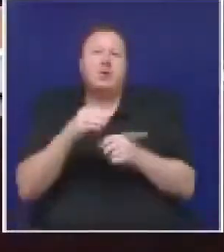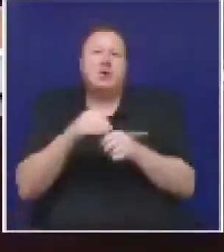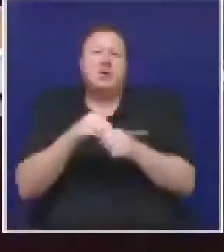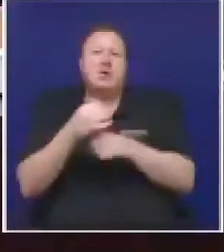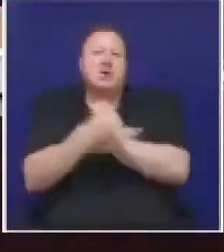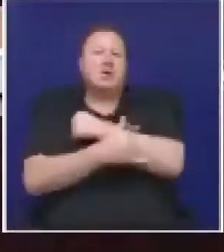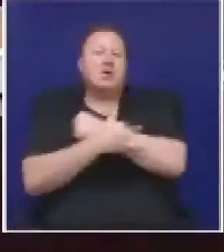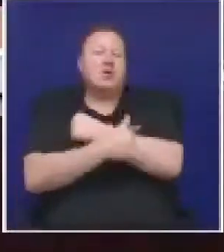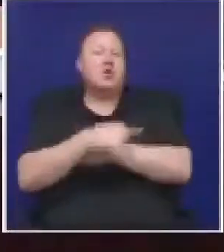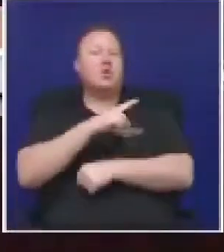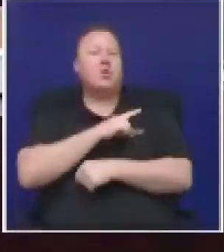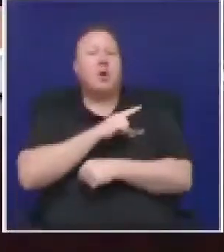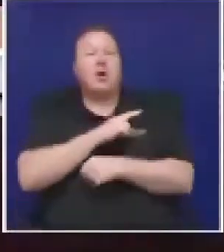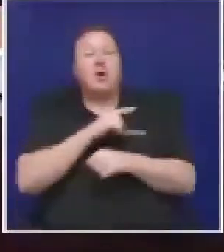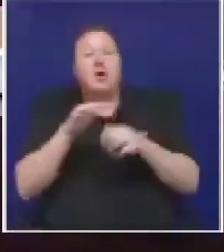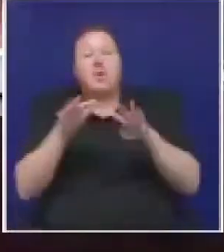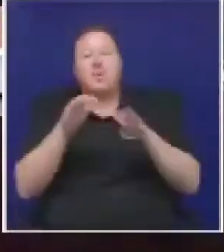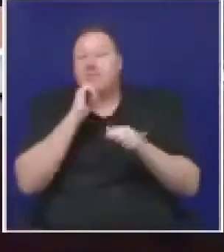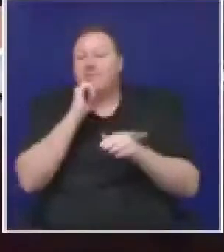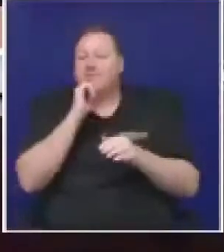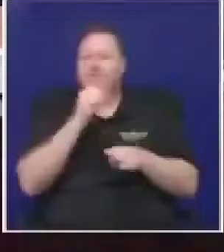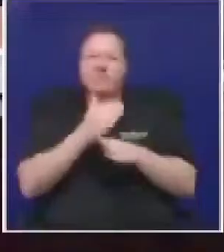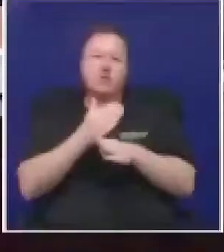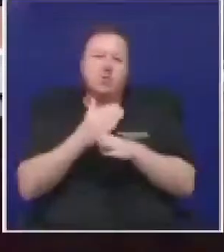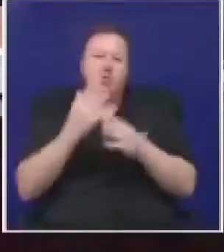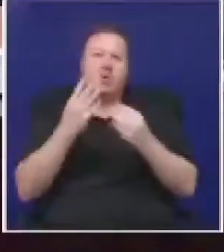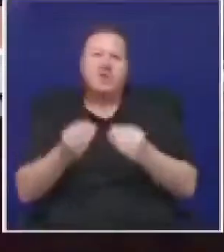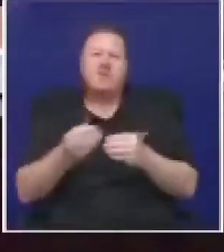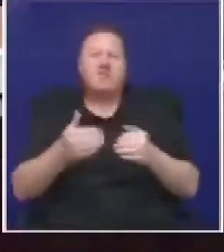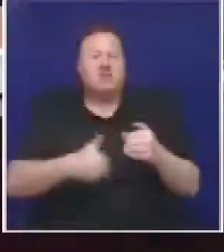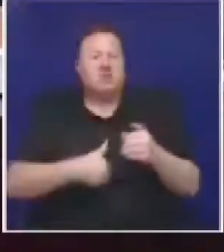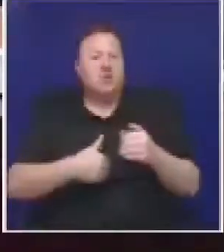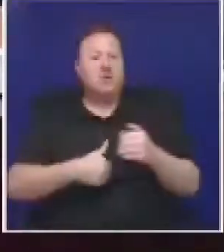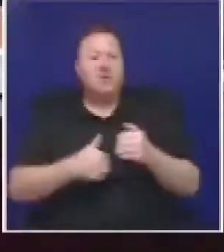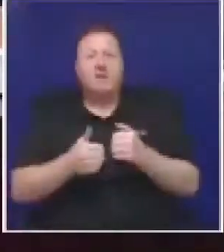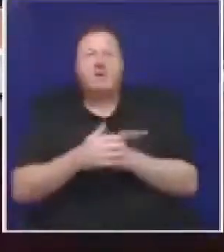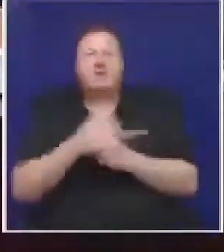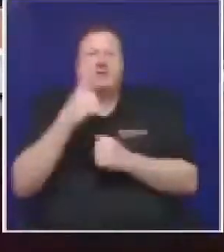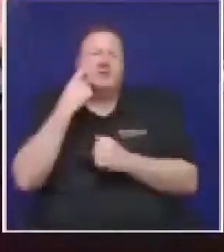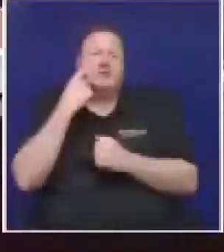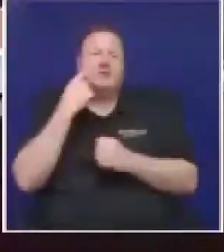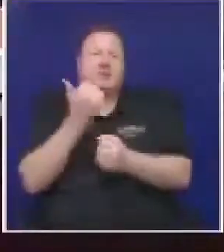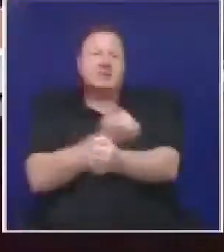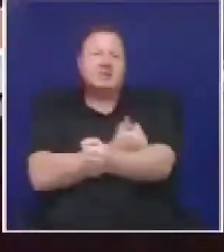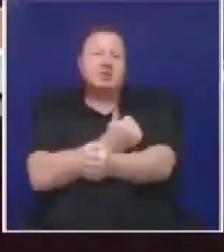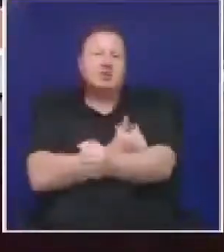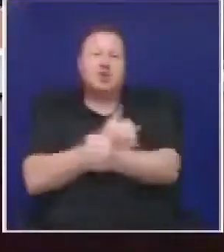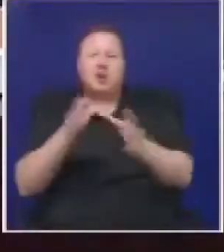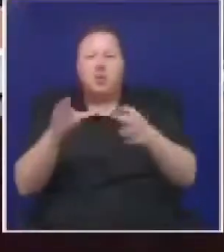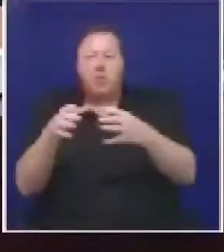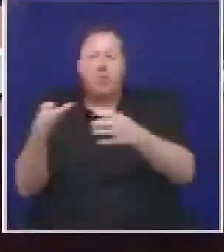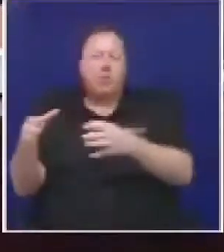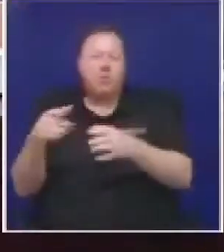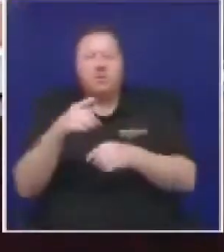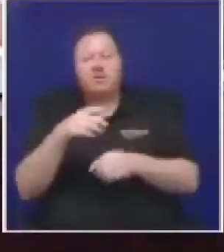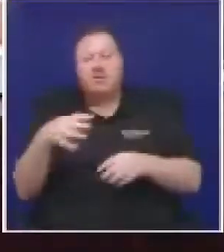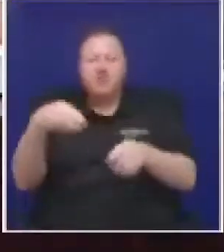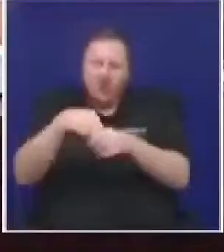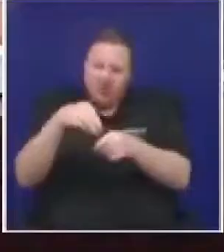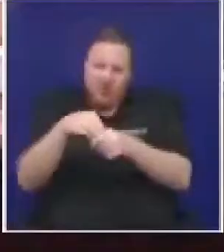you know, where people are unemployed and starving, it's easy for the drug cartels to get them into that